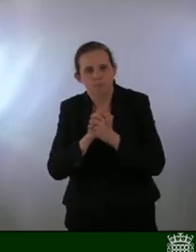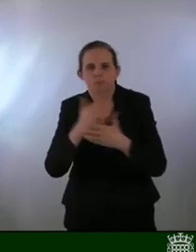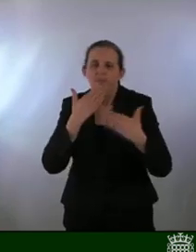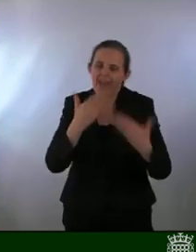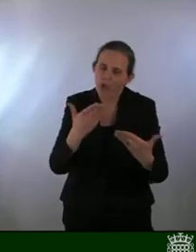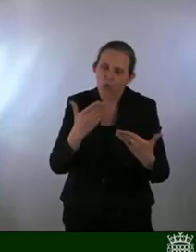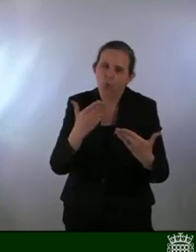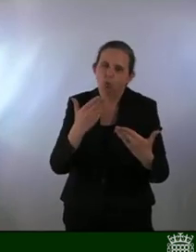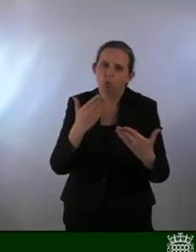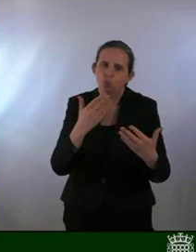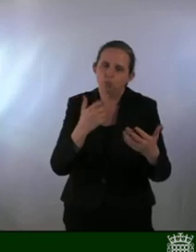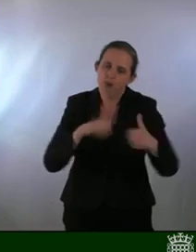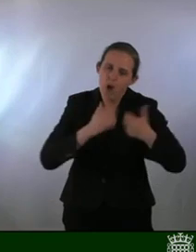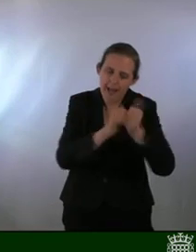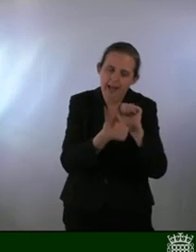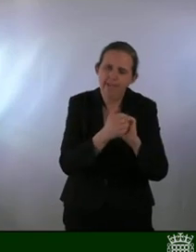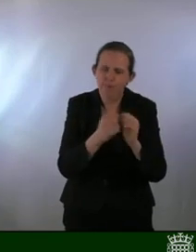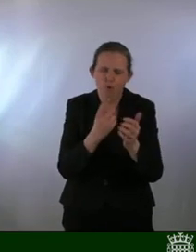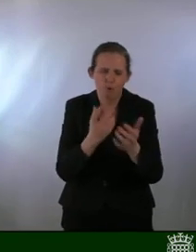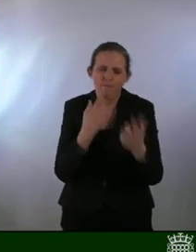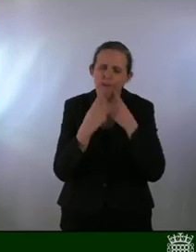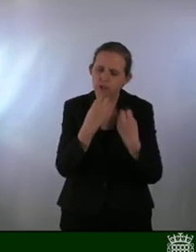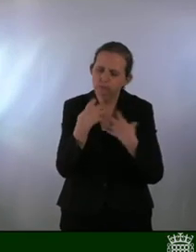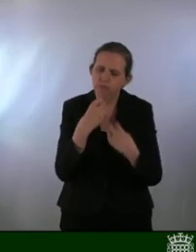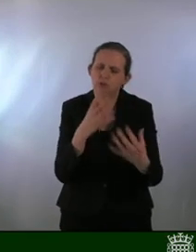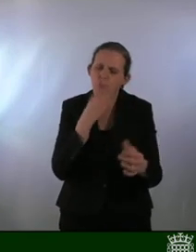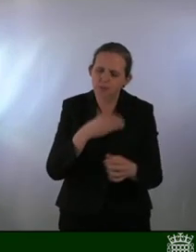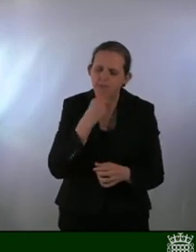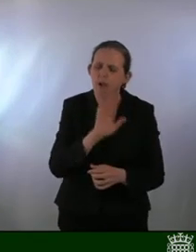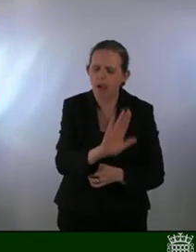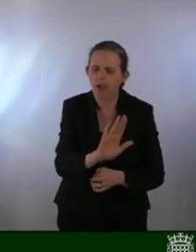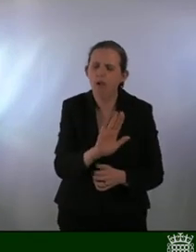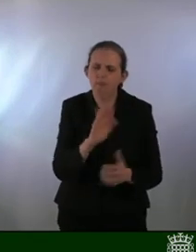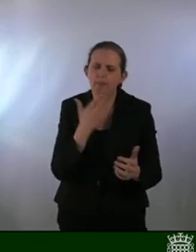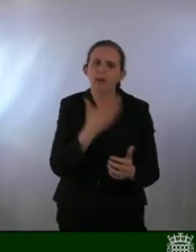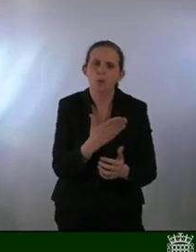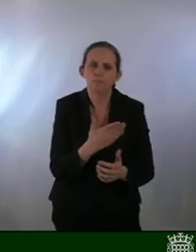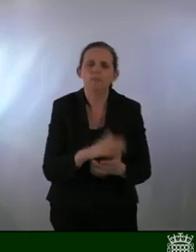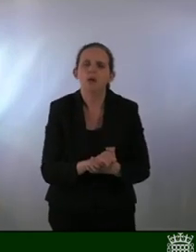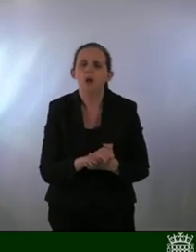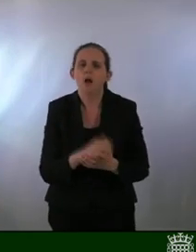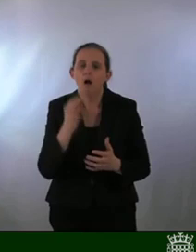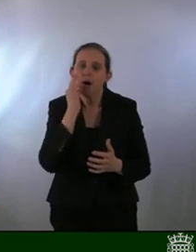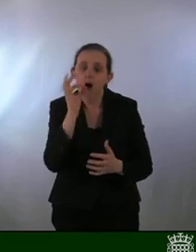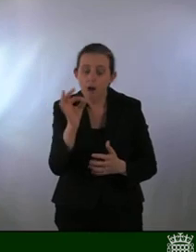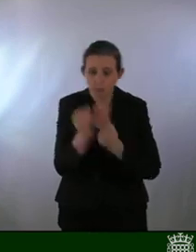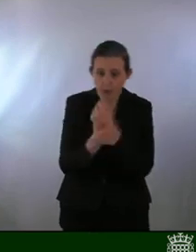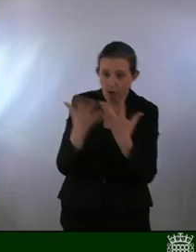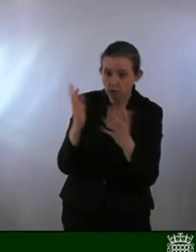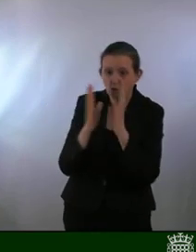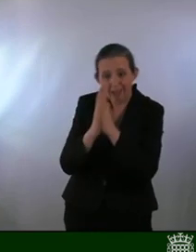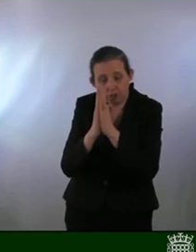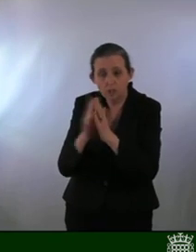of the information he's giving us. Could he offer some guidance, please, to the large number of religious